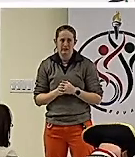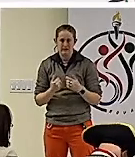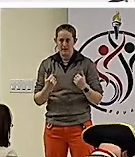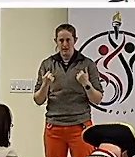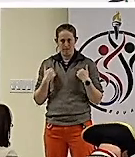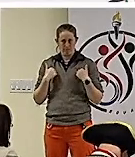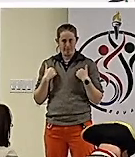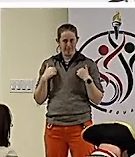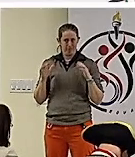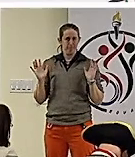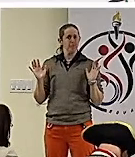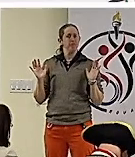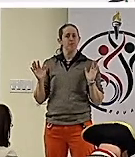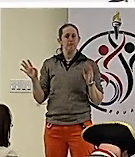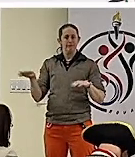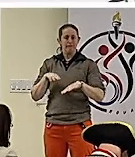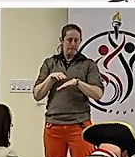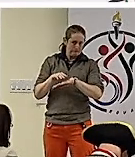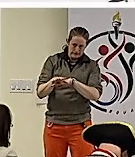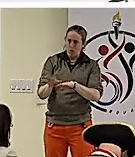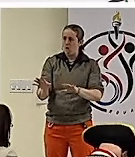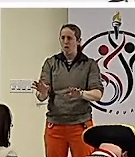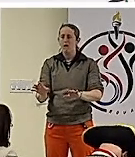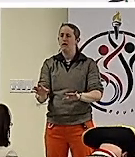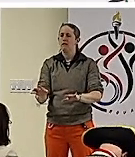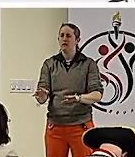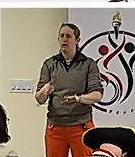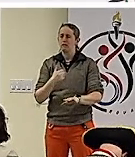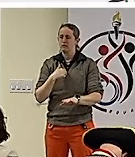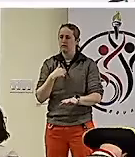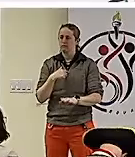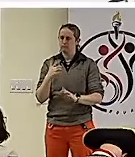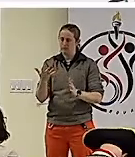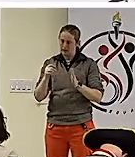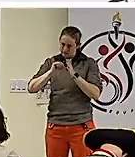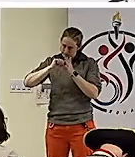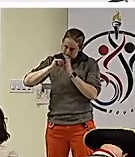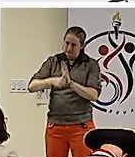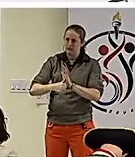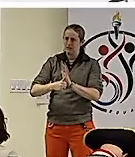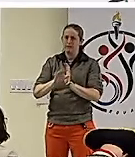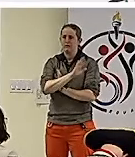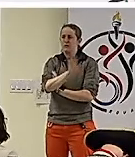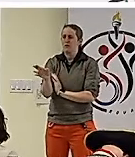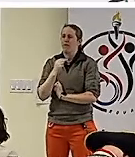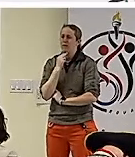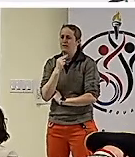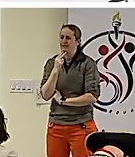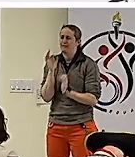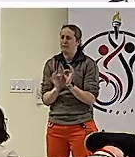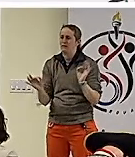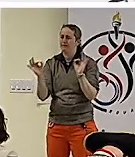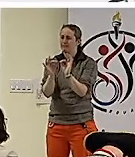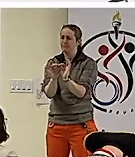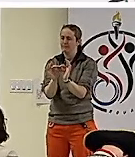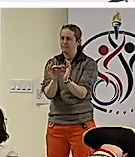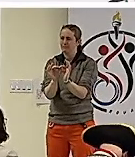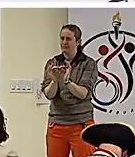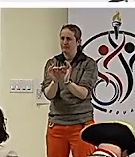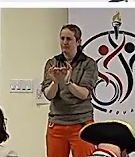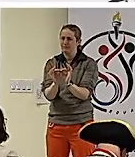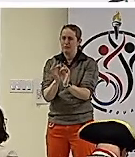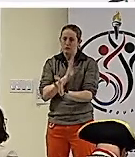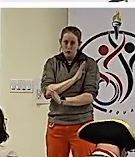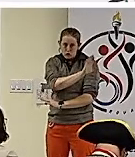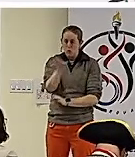So no, that is not the case. What I am underscoring here is the importance of your voice the importance of how you are